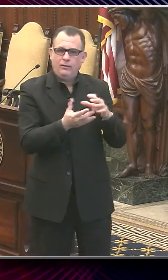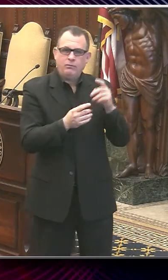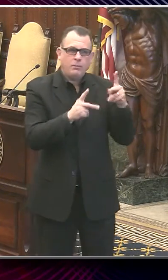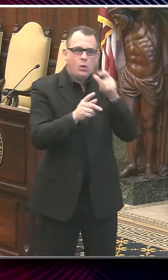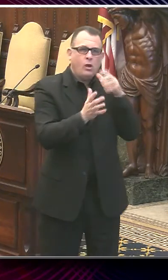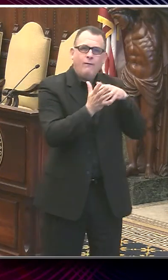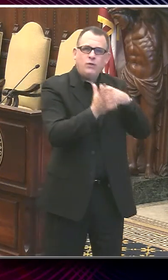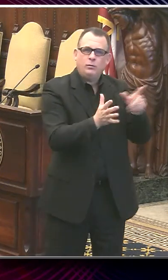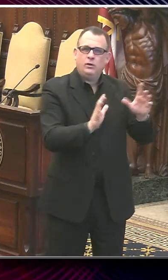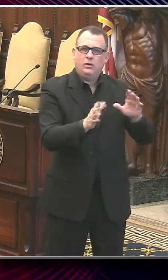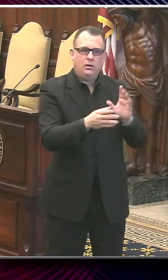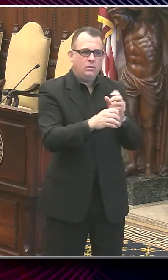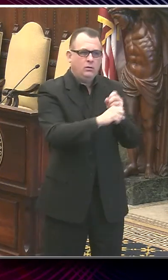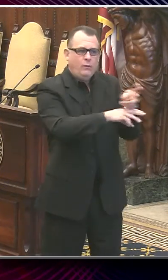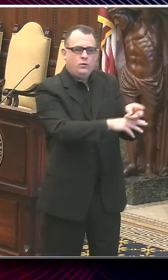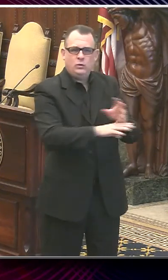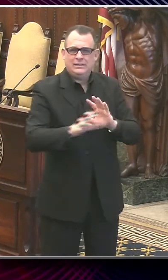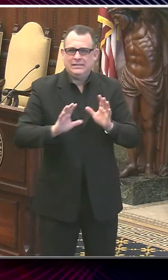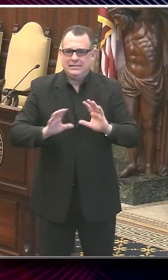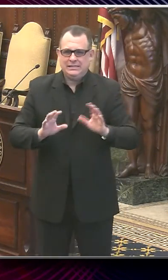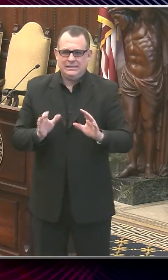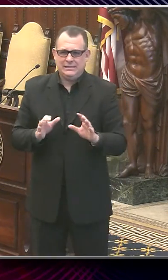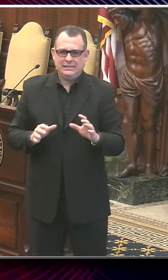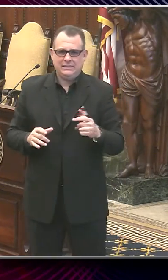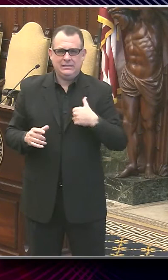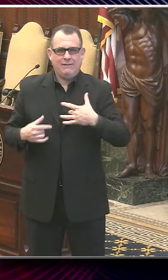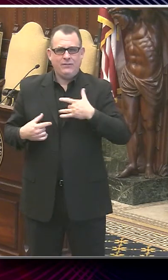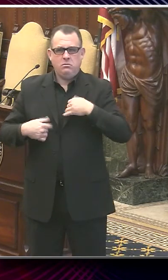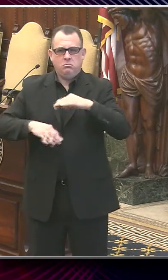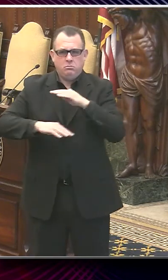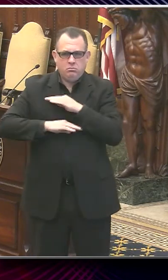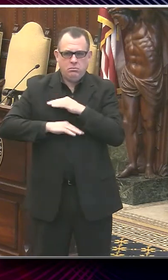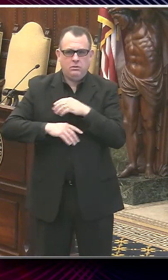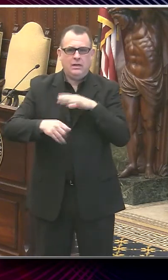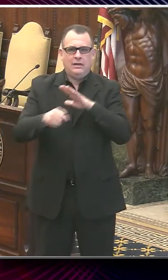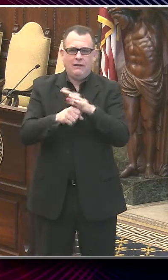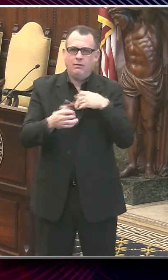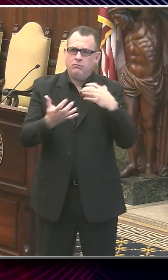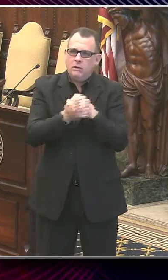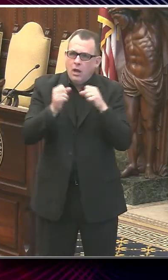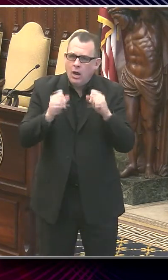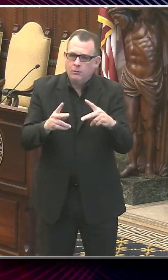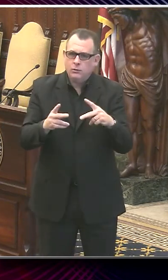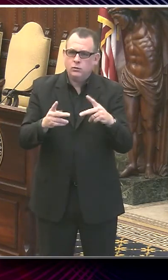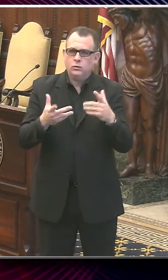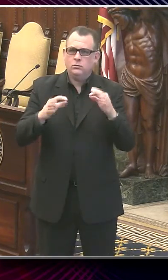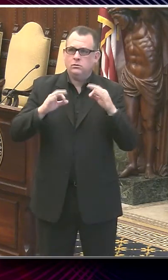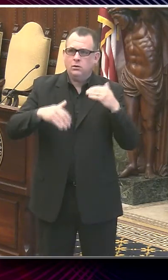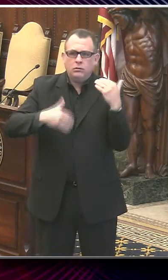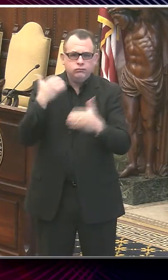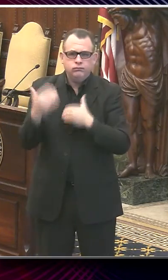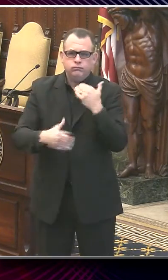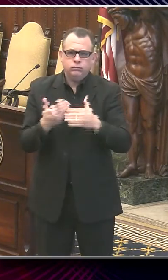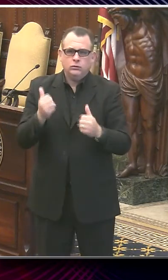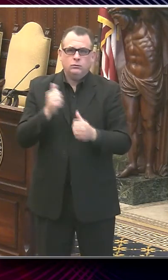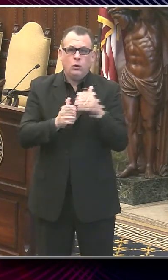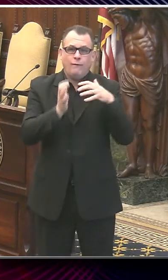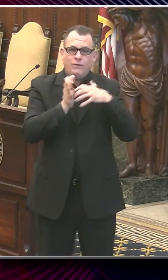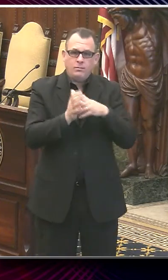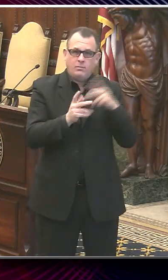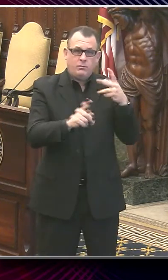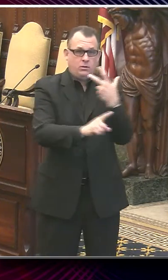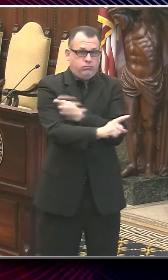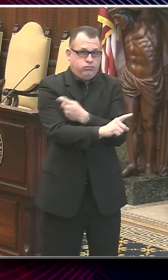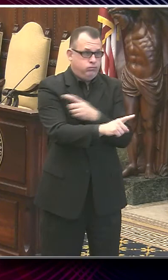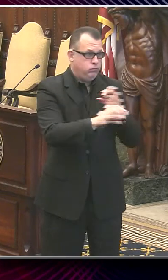we feel comfortable that there's been adequate opportunity, we've had an adequate percentage of people who are the most vulnerable vaccinated,